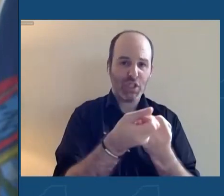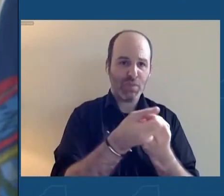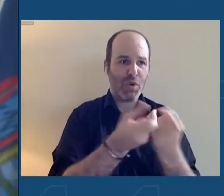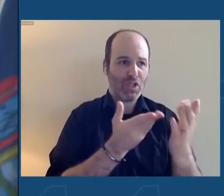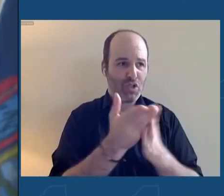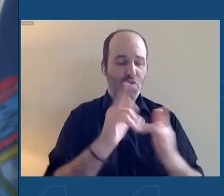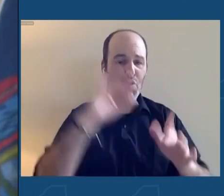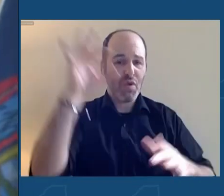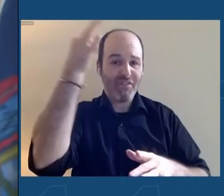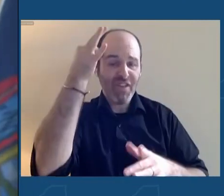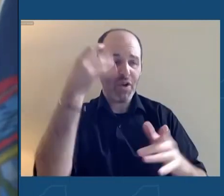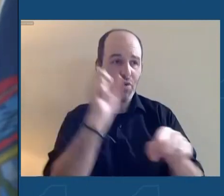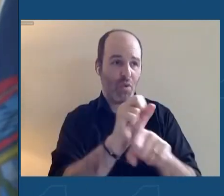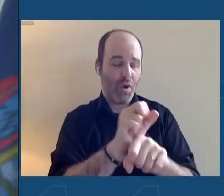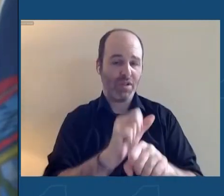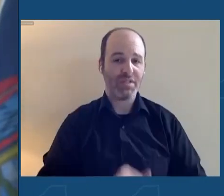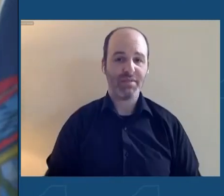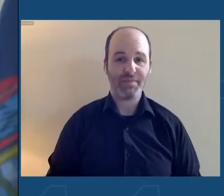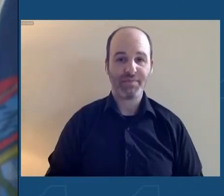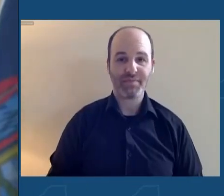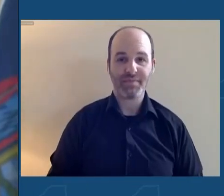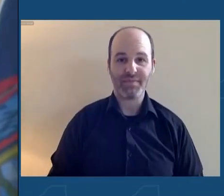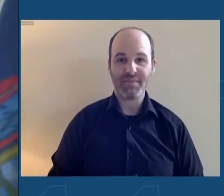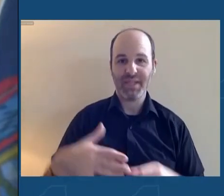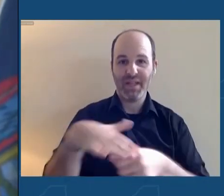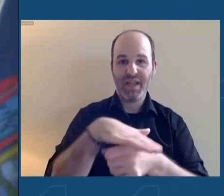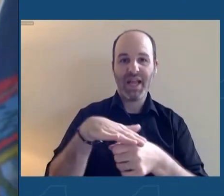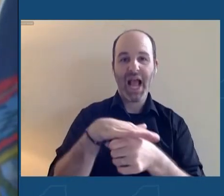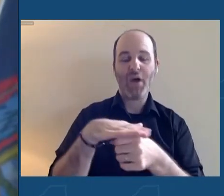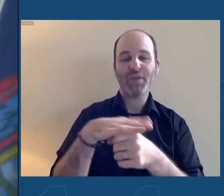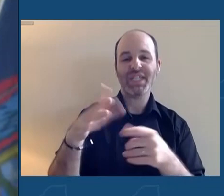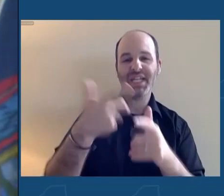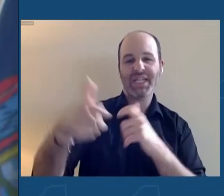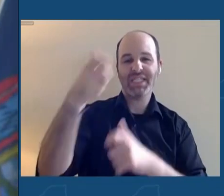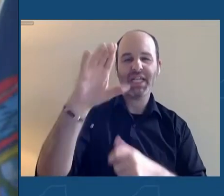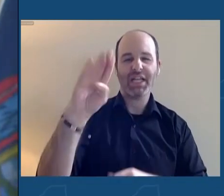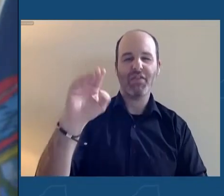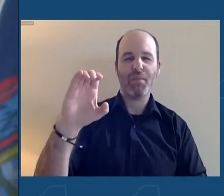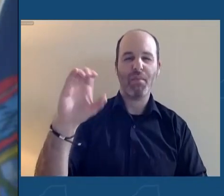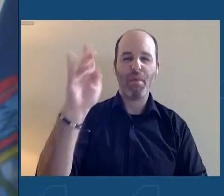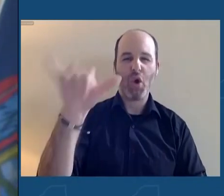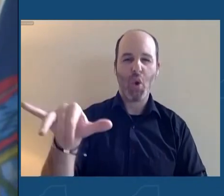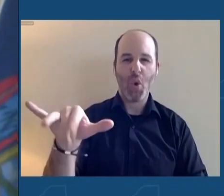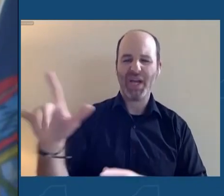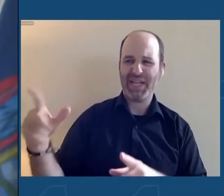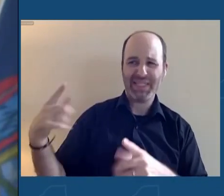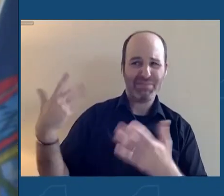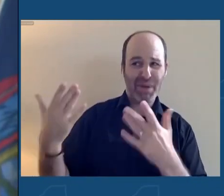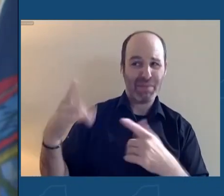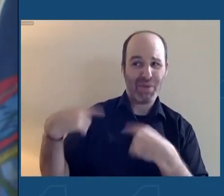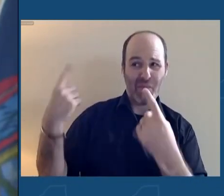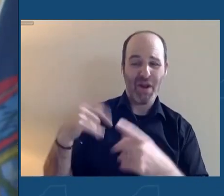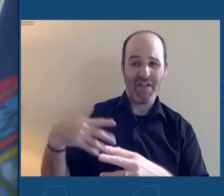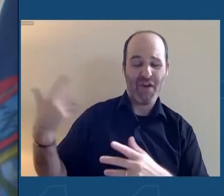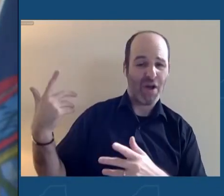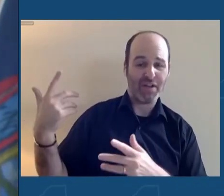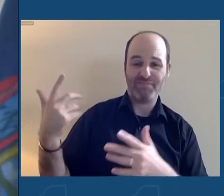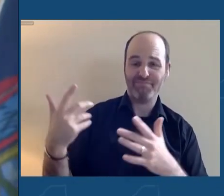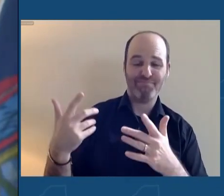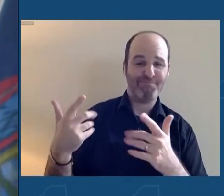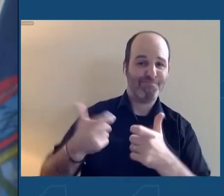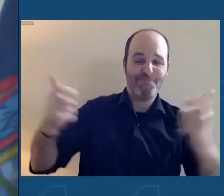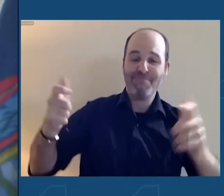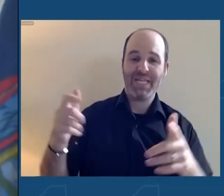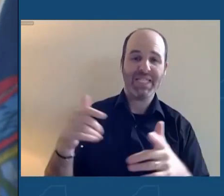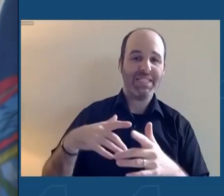efforts. County Executive McCoy has been probably one of our biggest champions. I had, as he noted, the privilege and